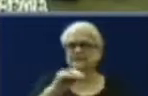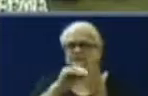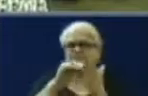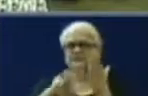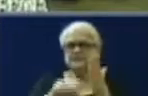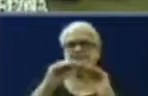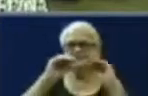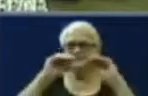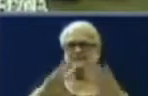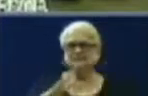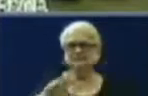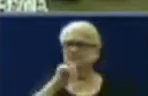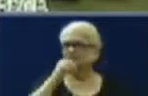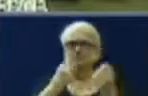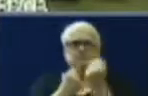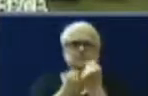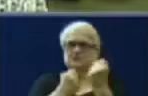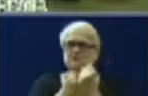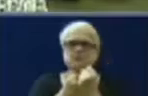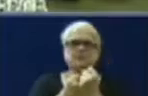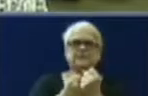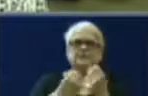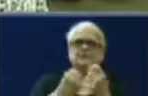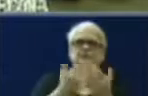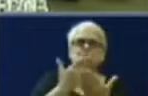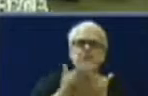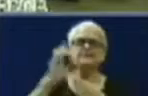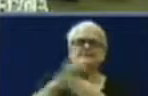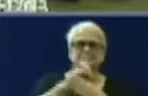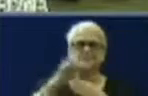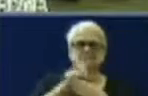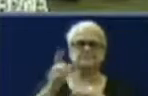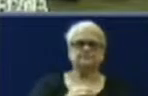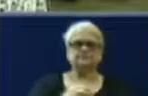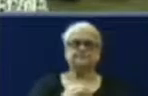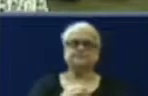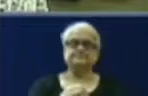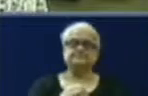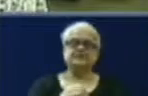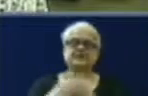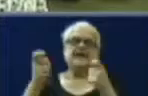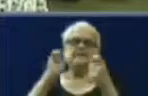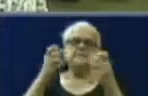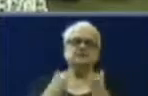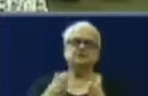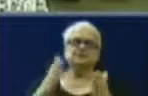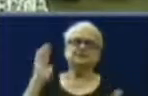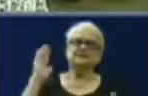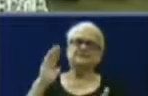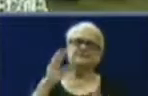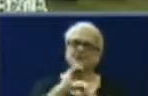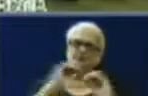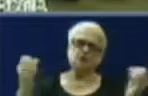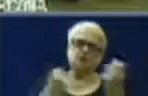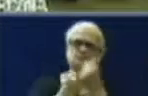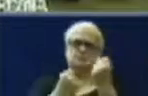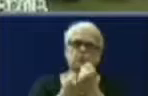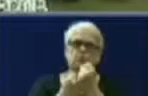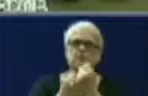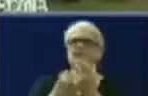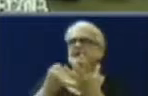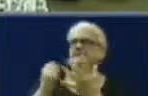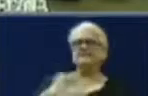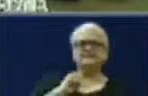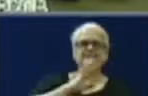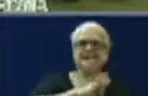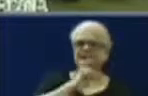and the school support effective student discipline. They cite lack of support from administrators, lack of consistency by administration, lack